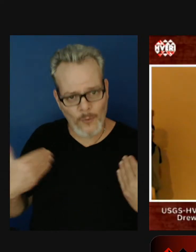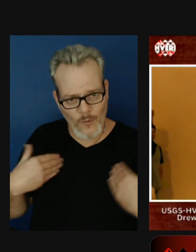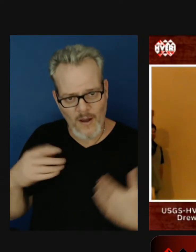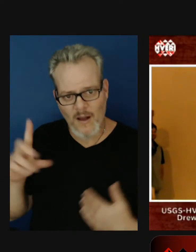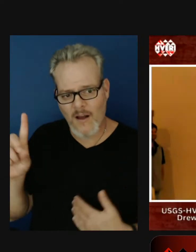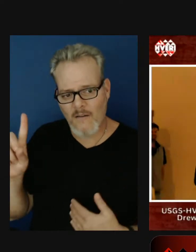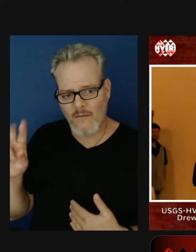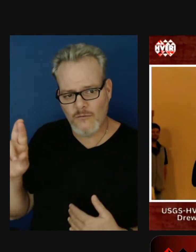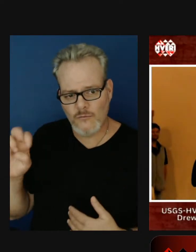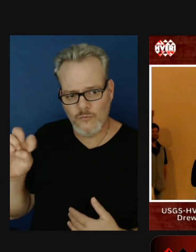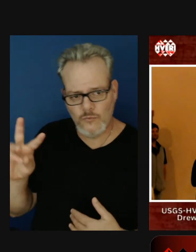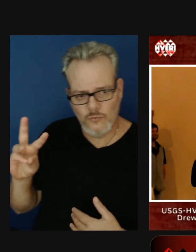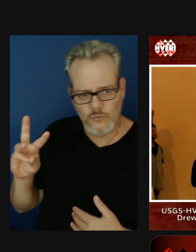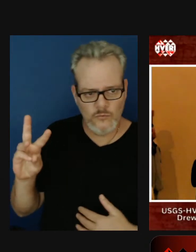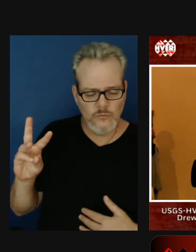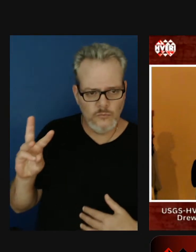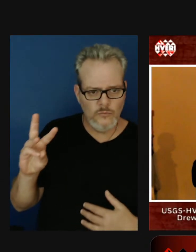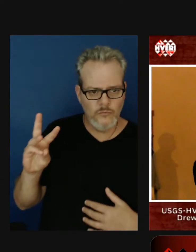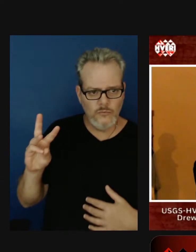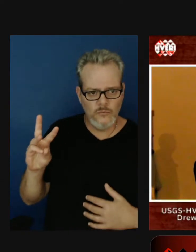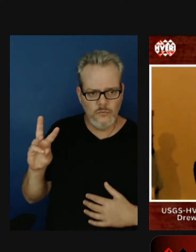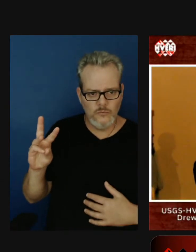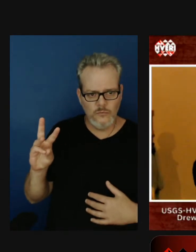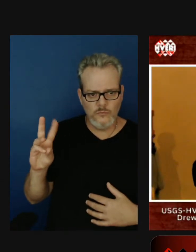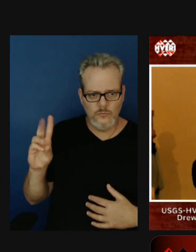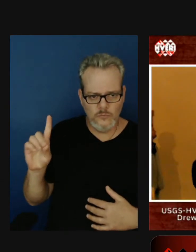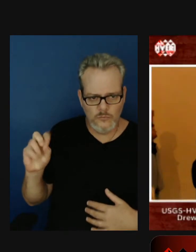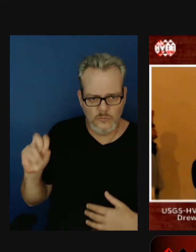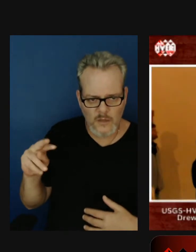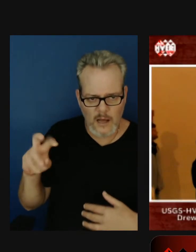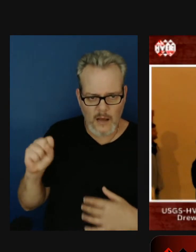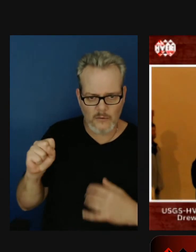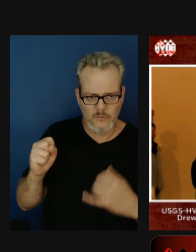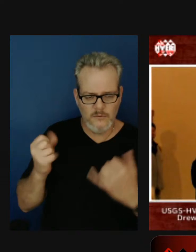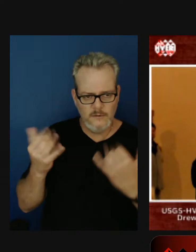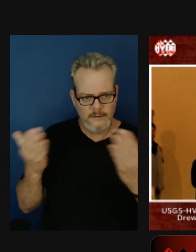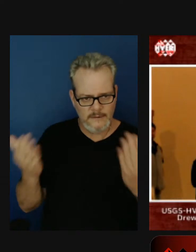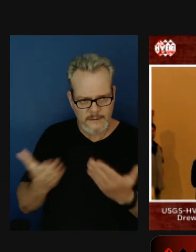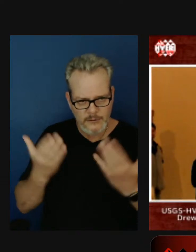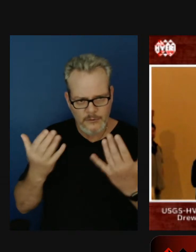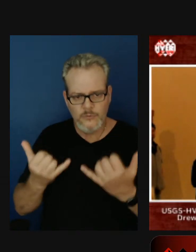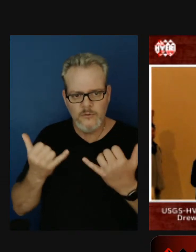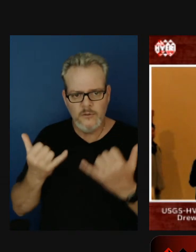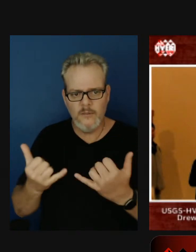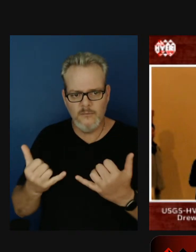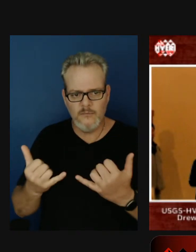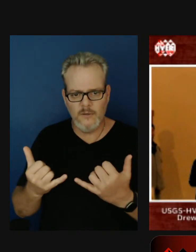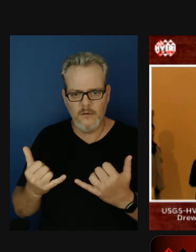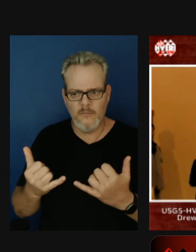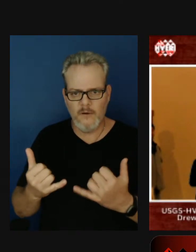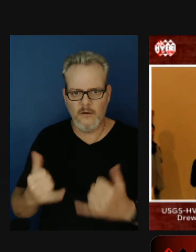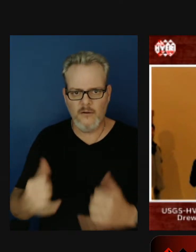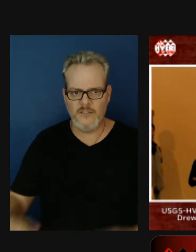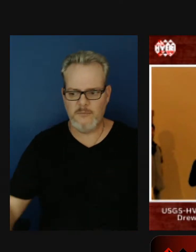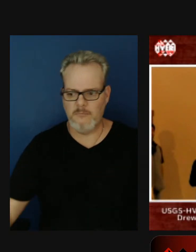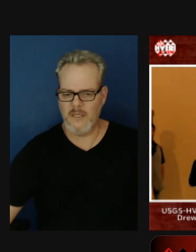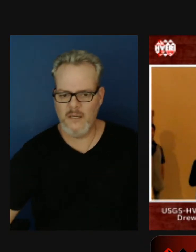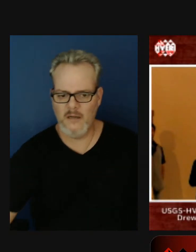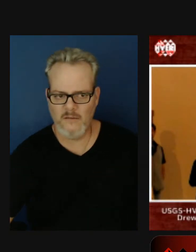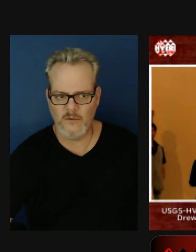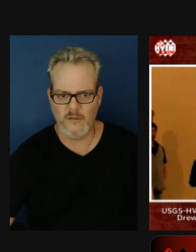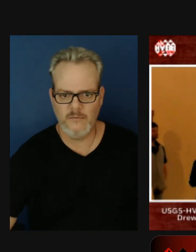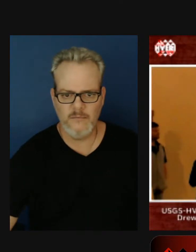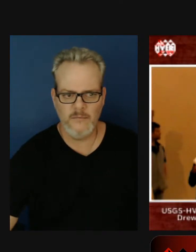tonight. He's a research geologist at the Hawaiian Volcano Observatory, and he specializes in investigating the collective history